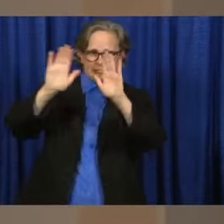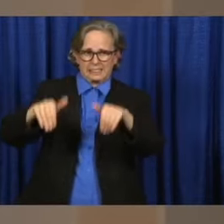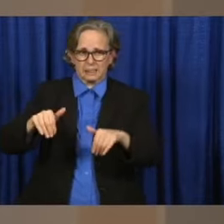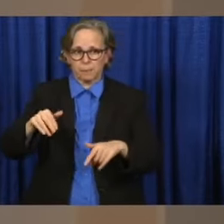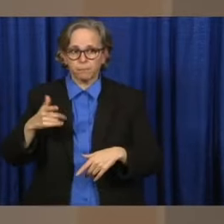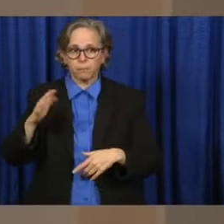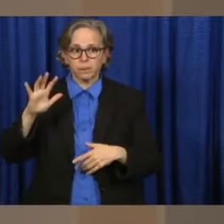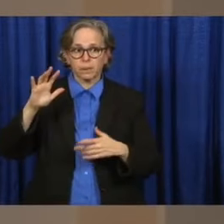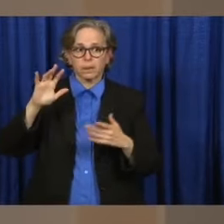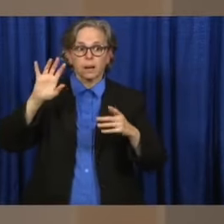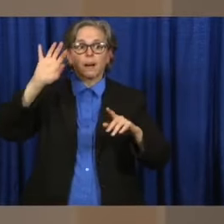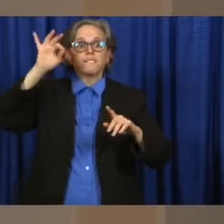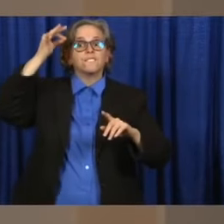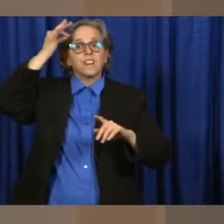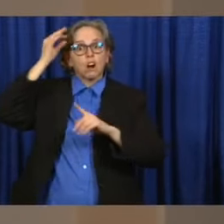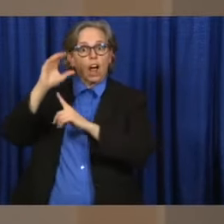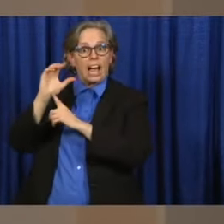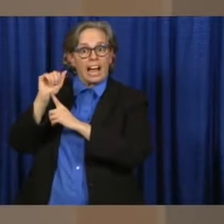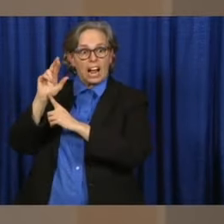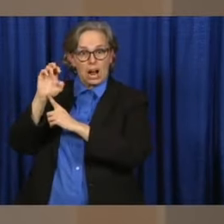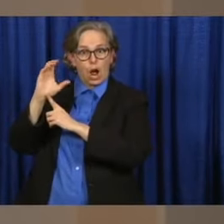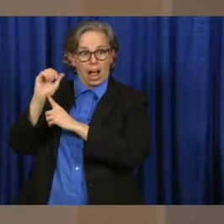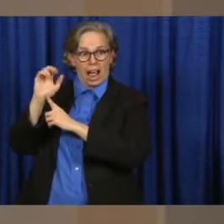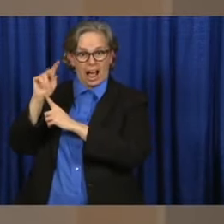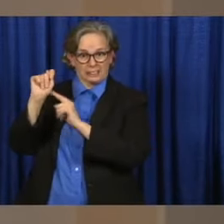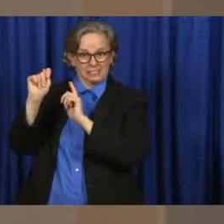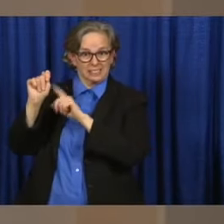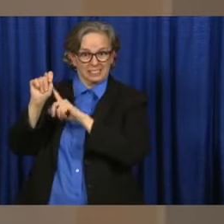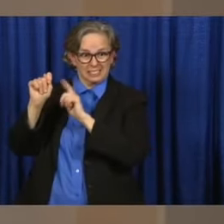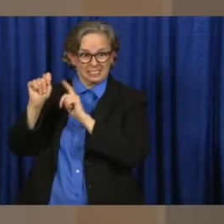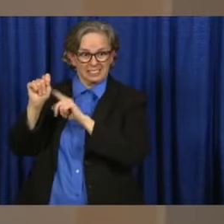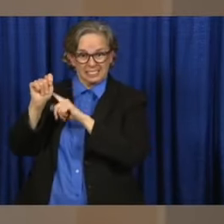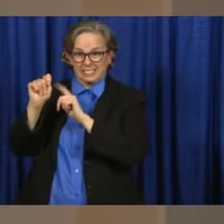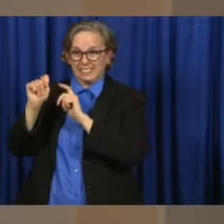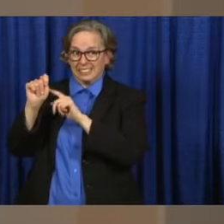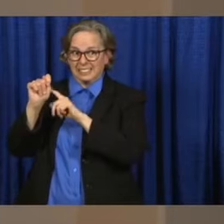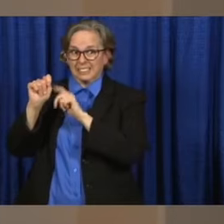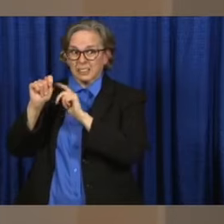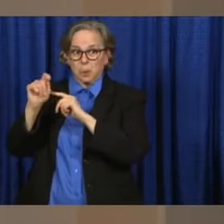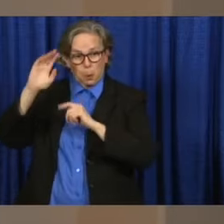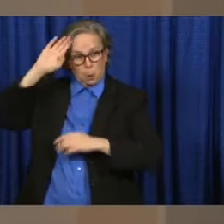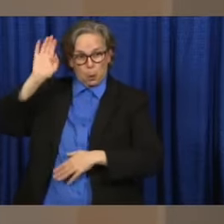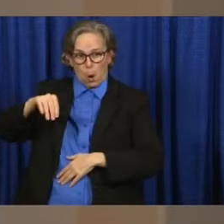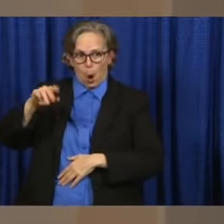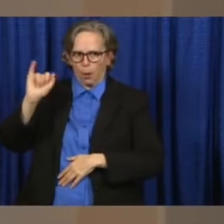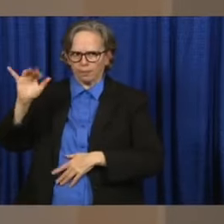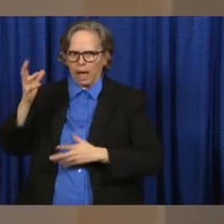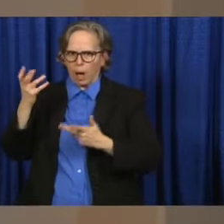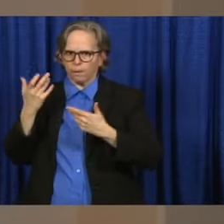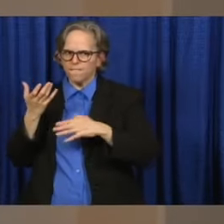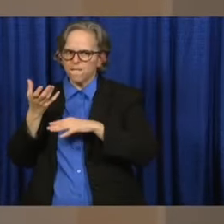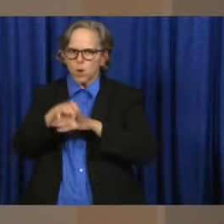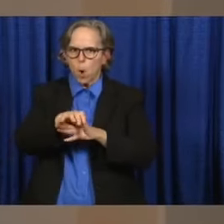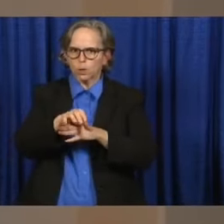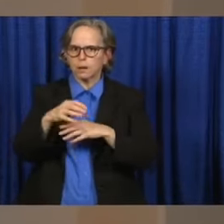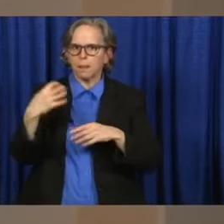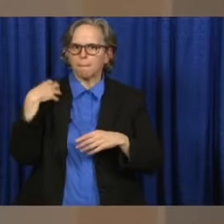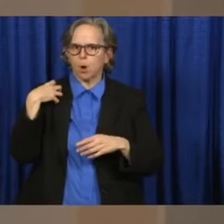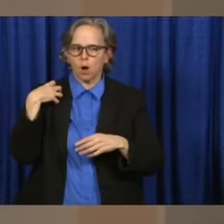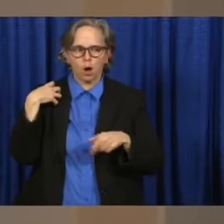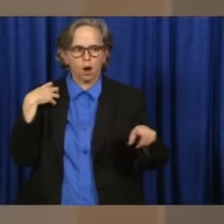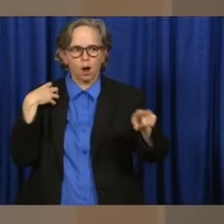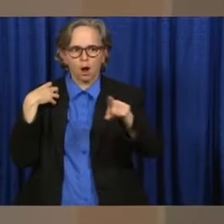that people are getting benefits, but we also know that that's going to force these employers to pay more. Many of them are stepping up and doing